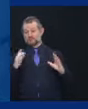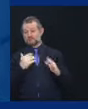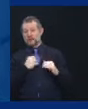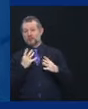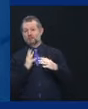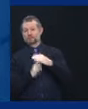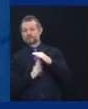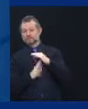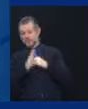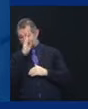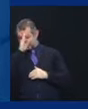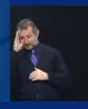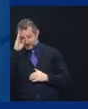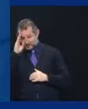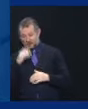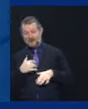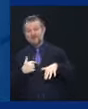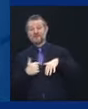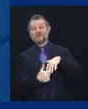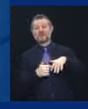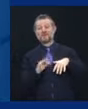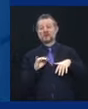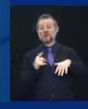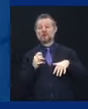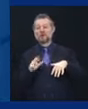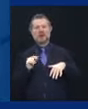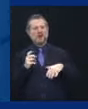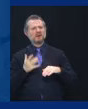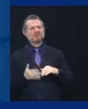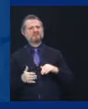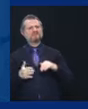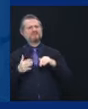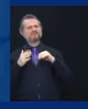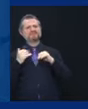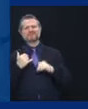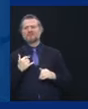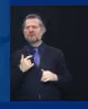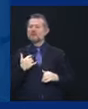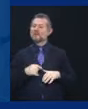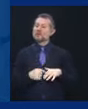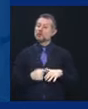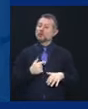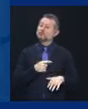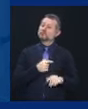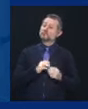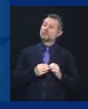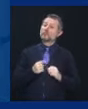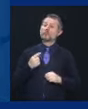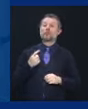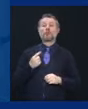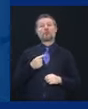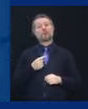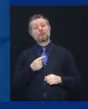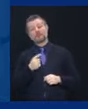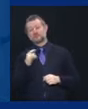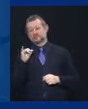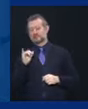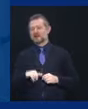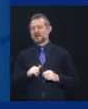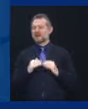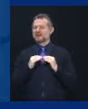Lakes is still right up there. Finger Lakes, that number is not going to change until the Finger Lakes changes that